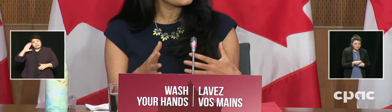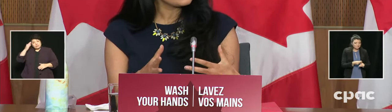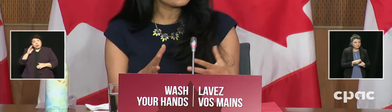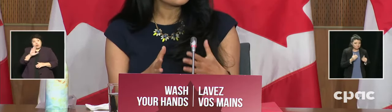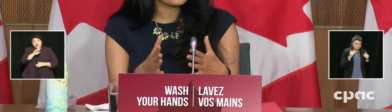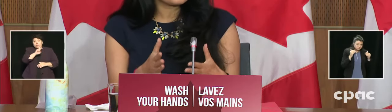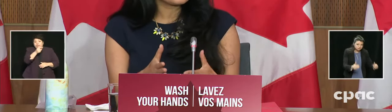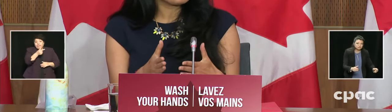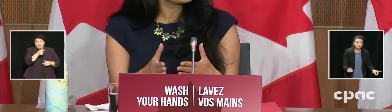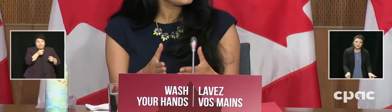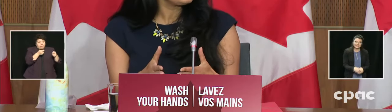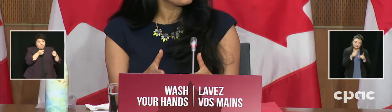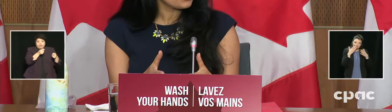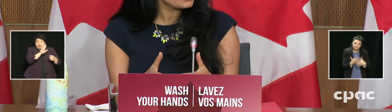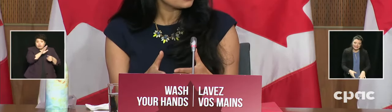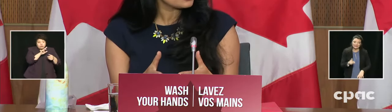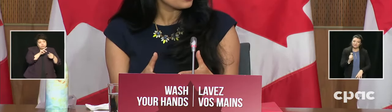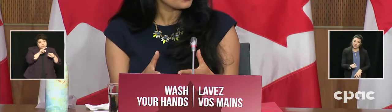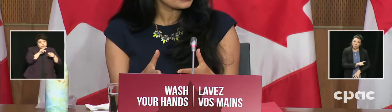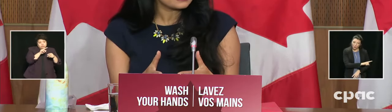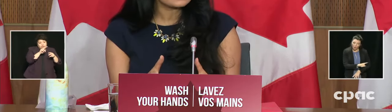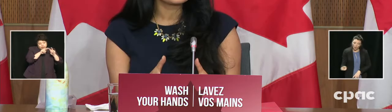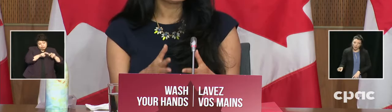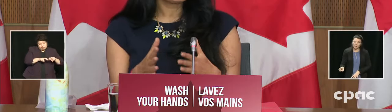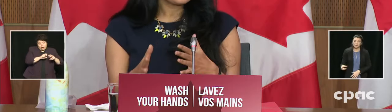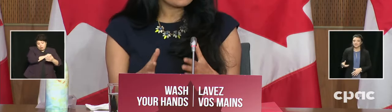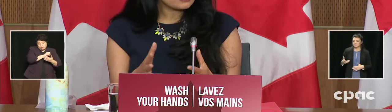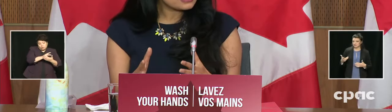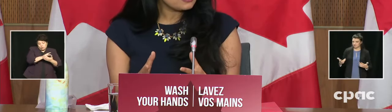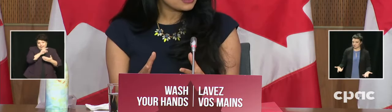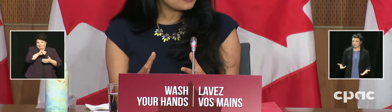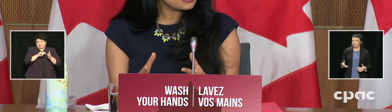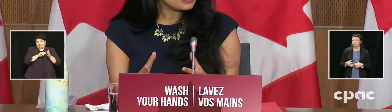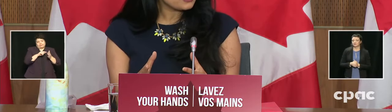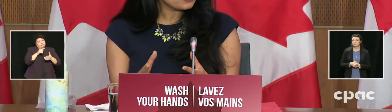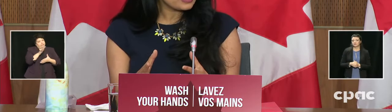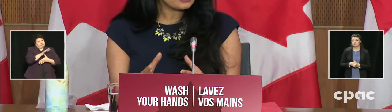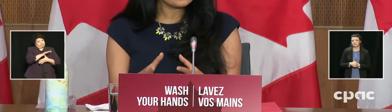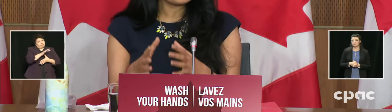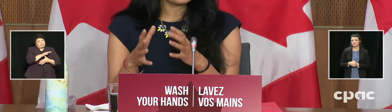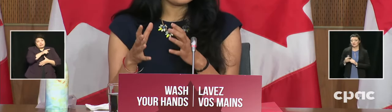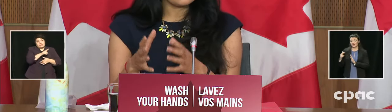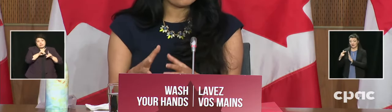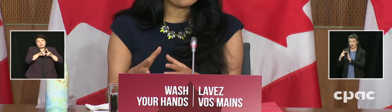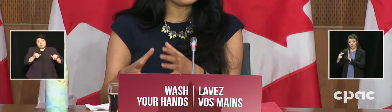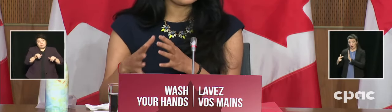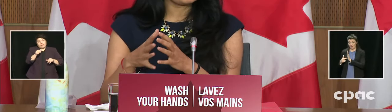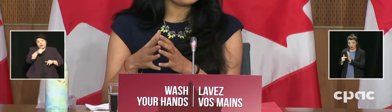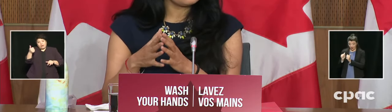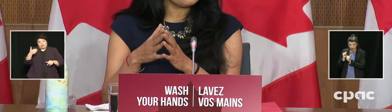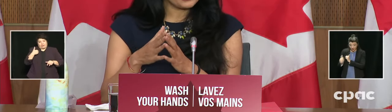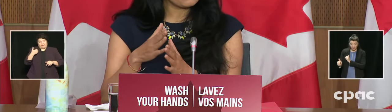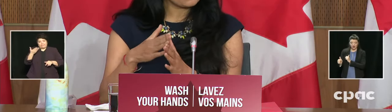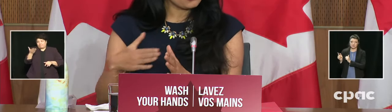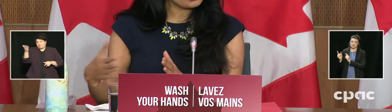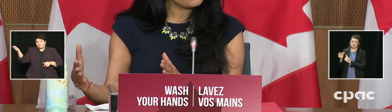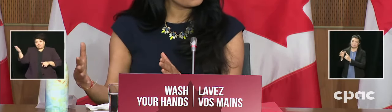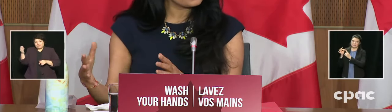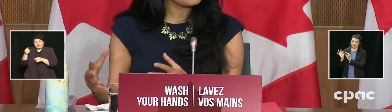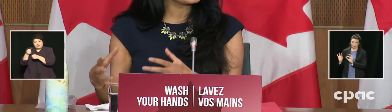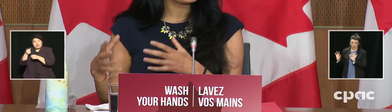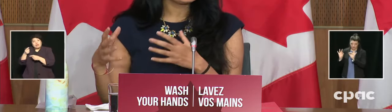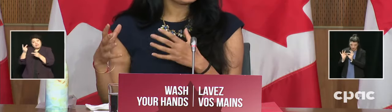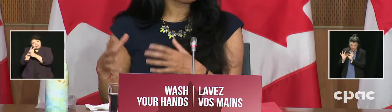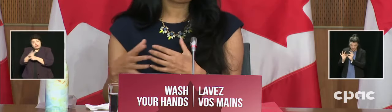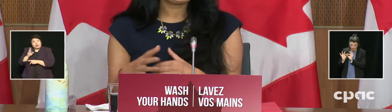review and our decision, which is a very key point in this whole process, around the same time as the other regulators. And then we're going to have to figure out all of